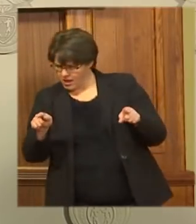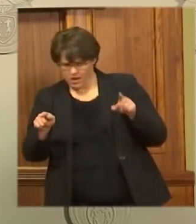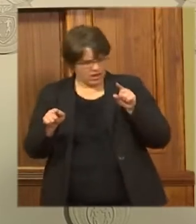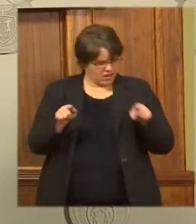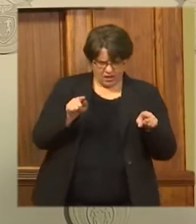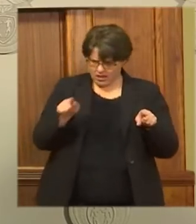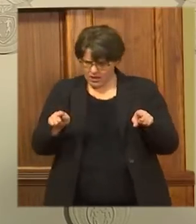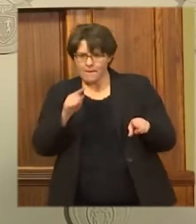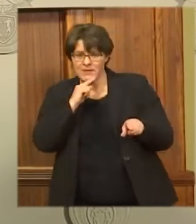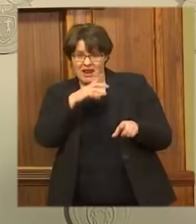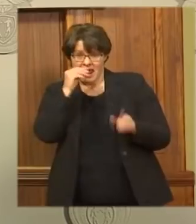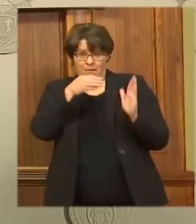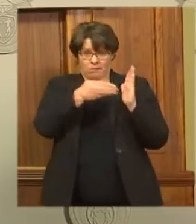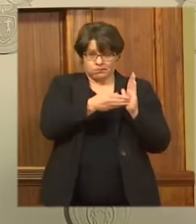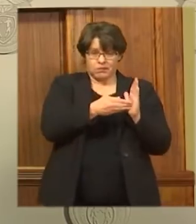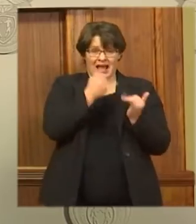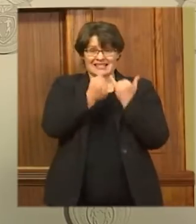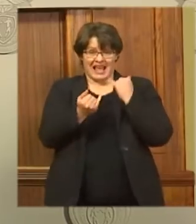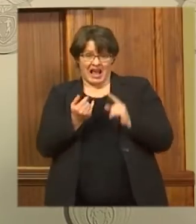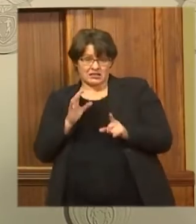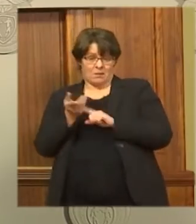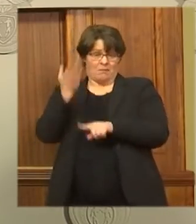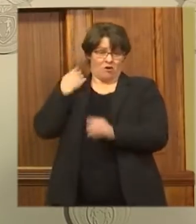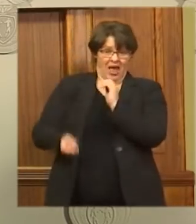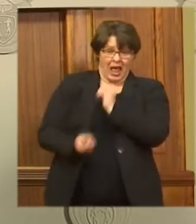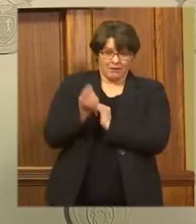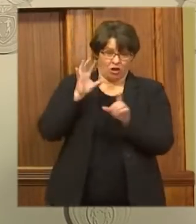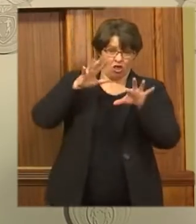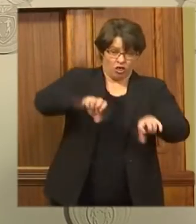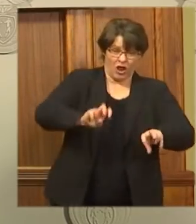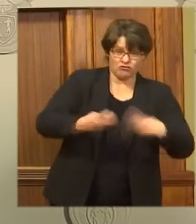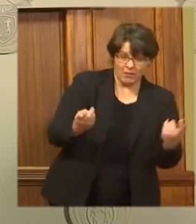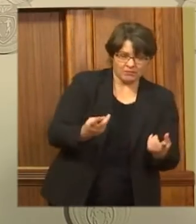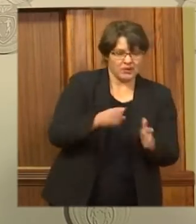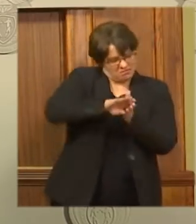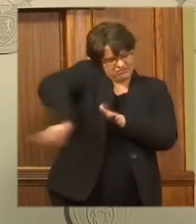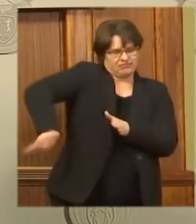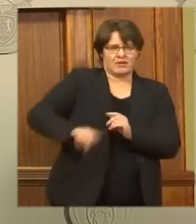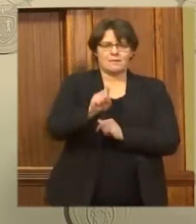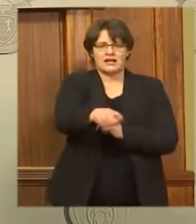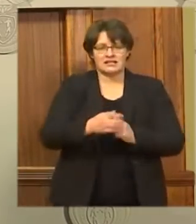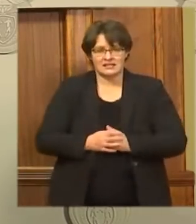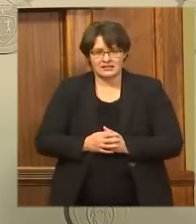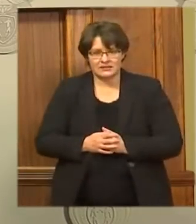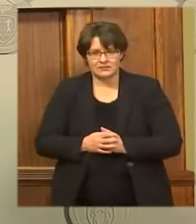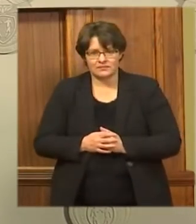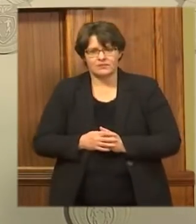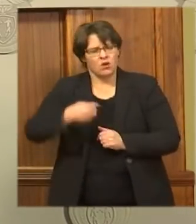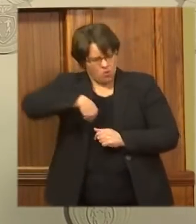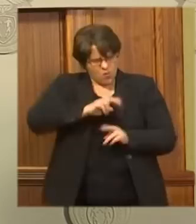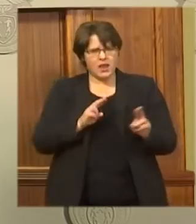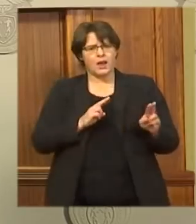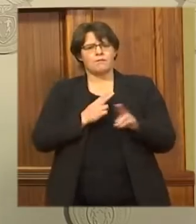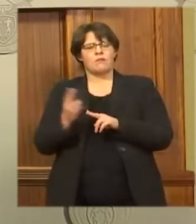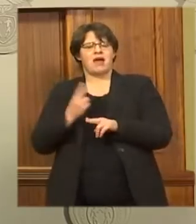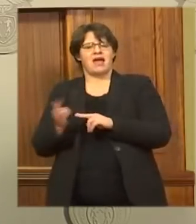of Sex Offenders. Legislative amendments have been prepared.